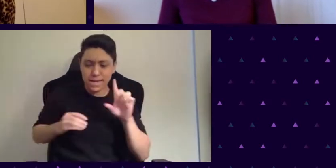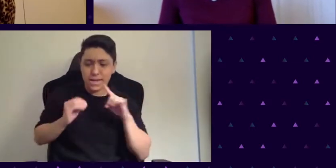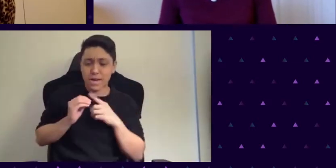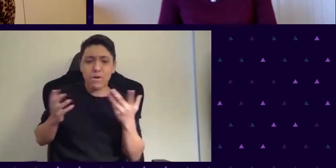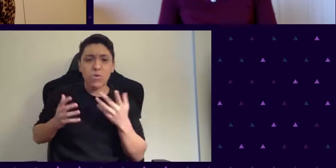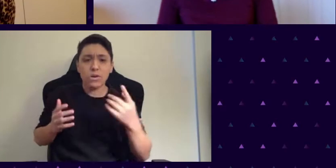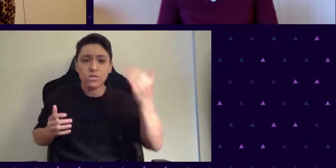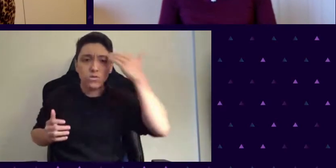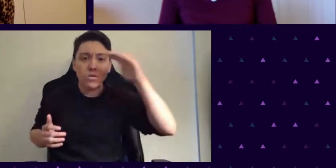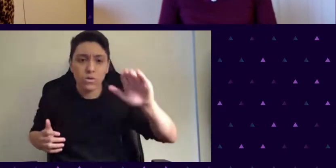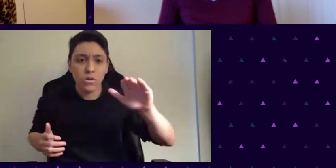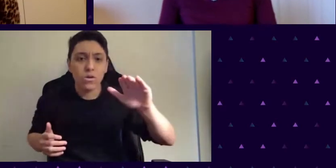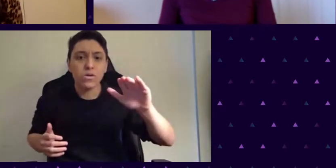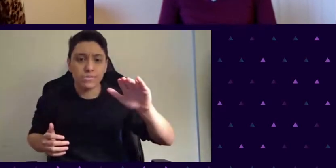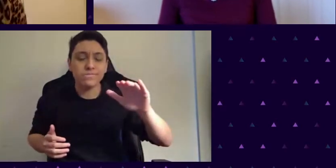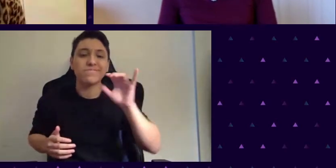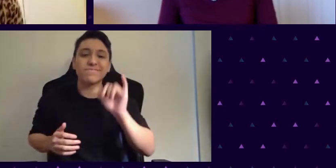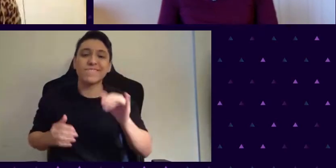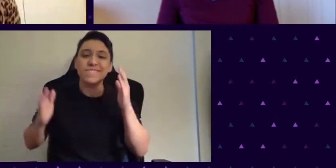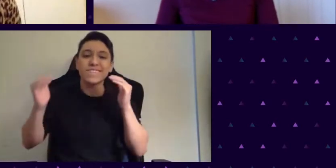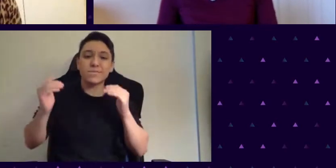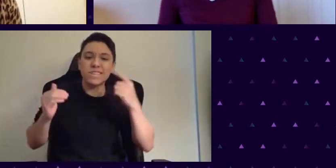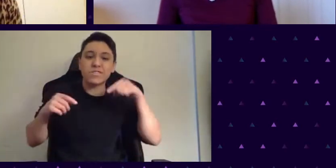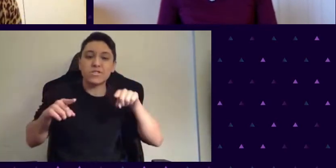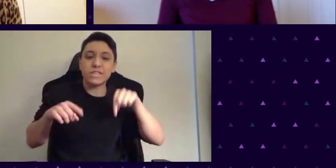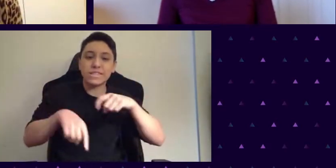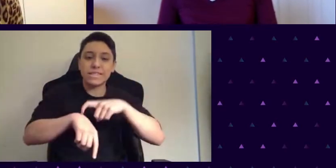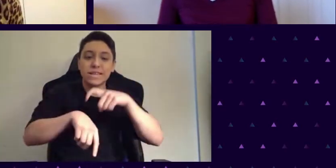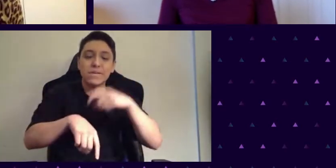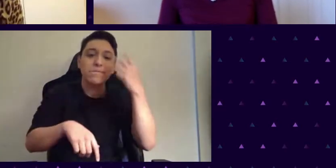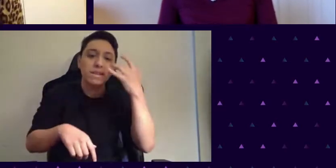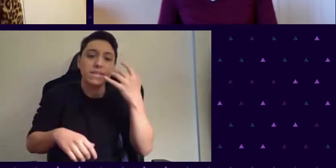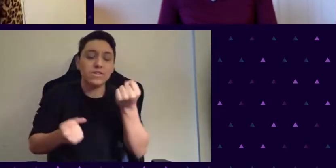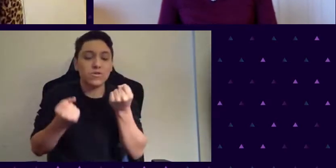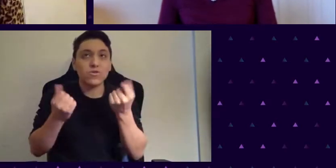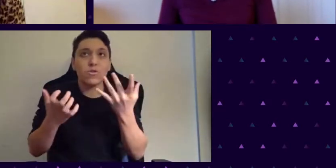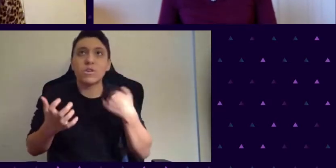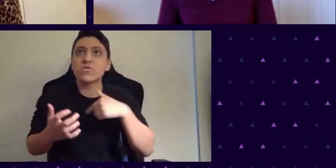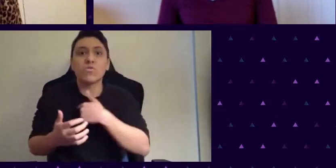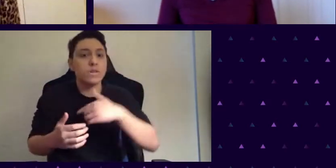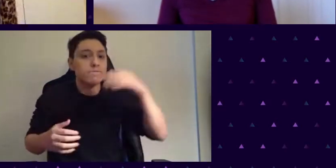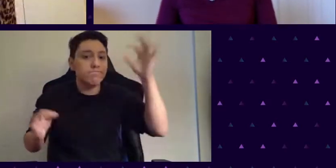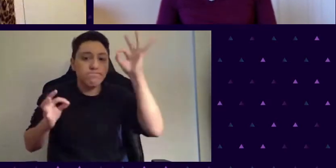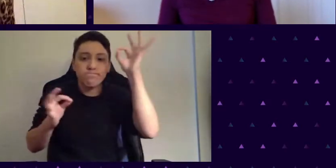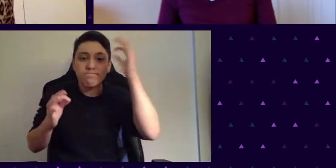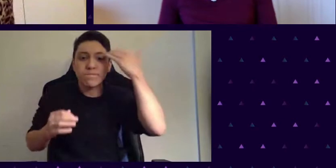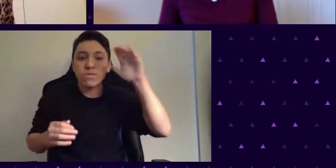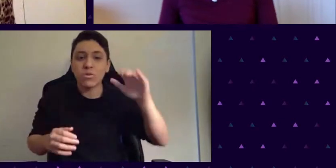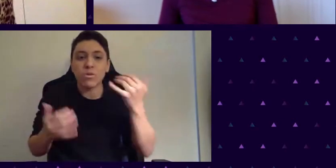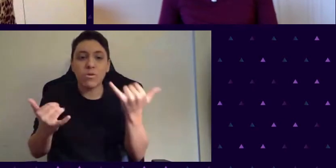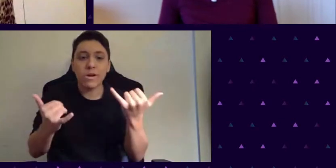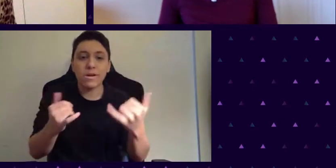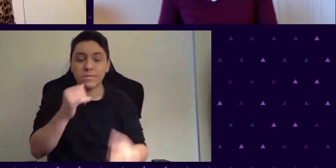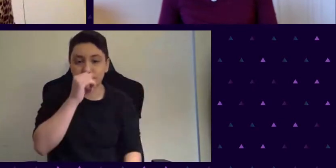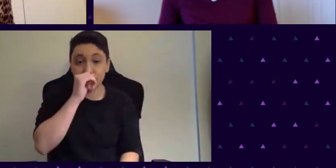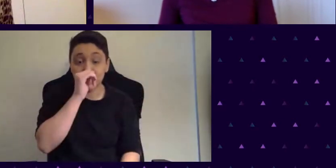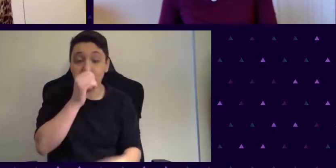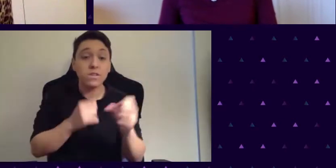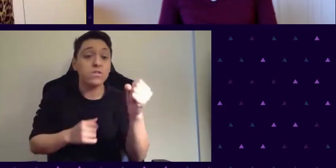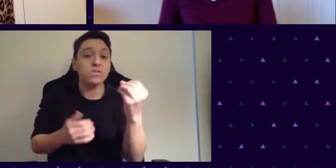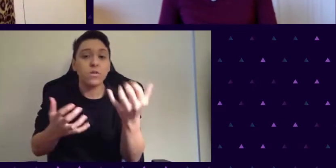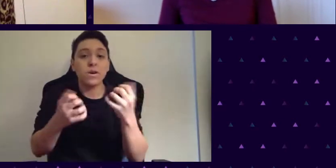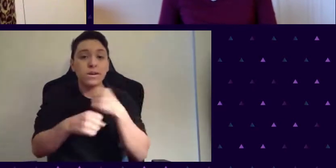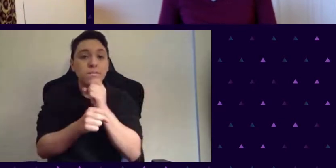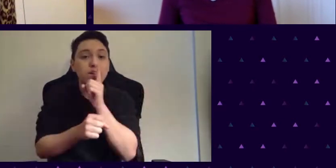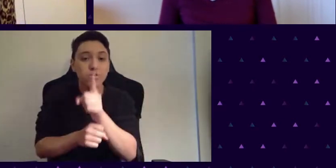time because there's so much different, so much that we don't know right now. So we wanted to make sure